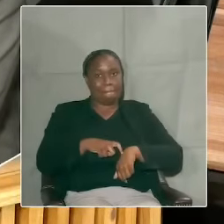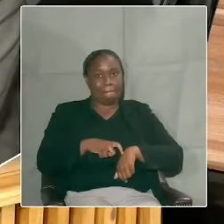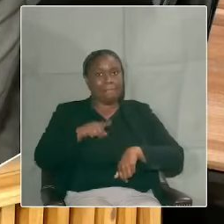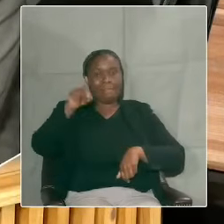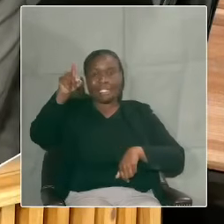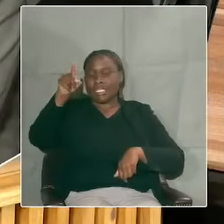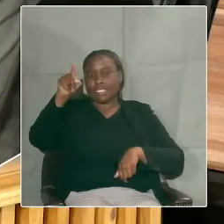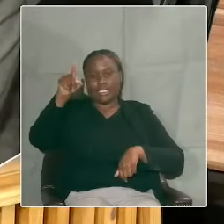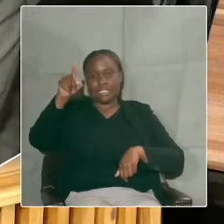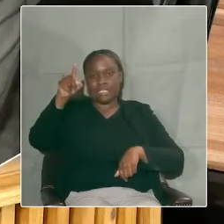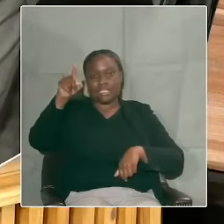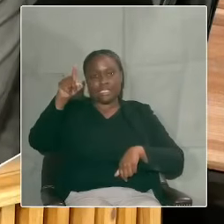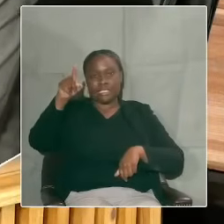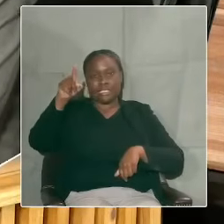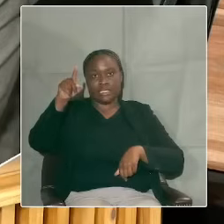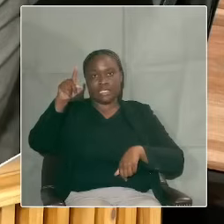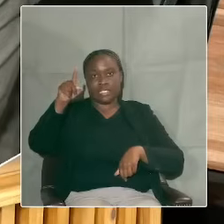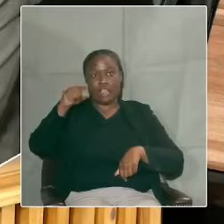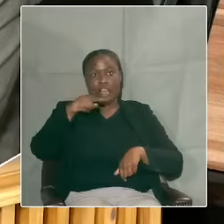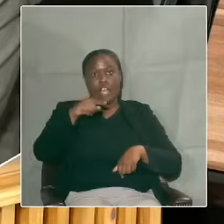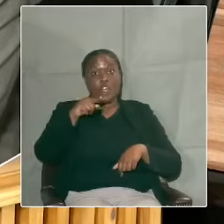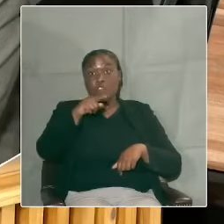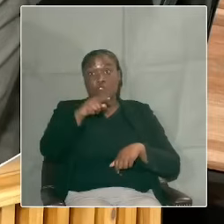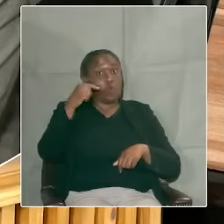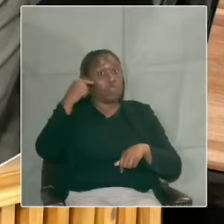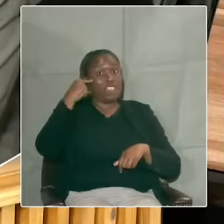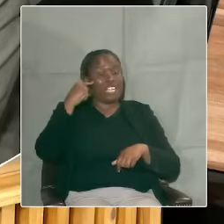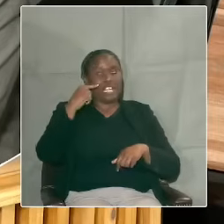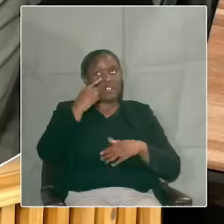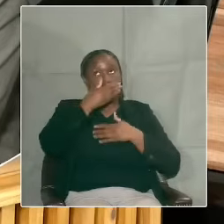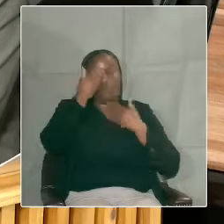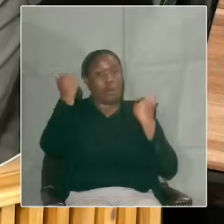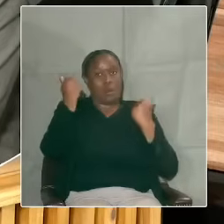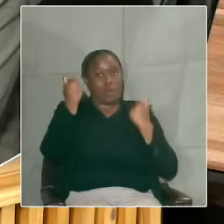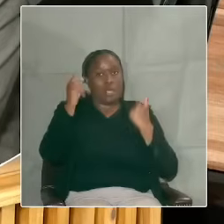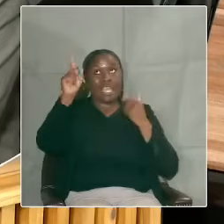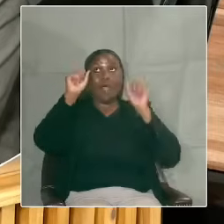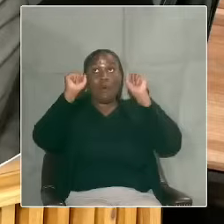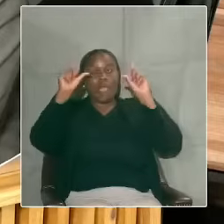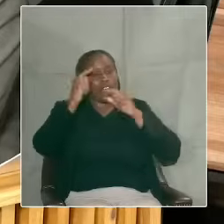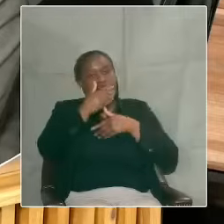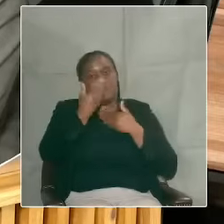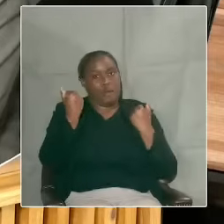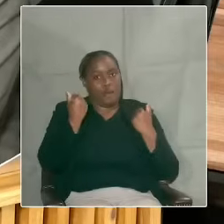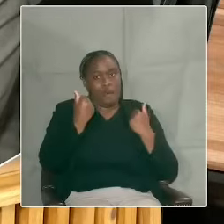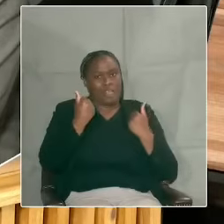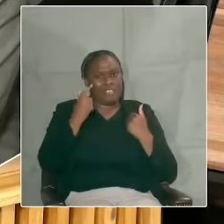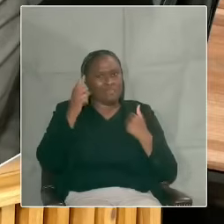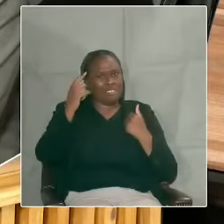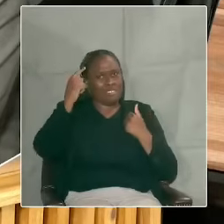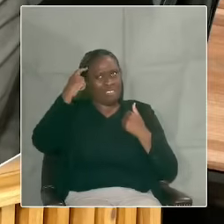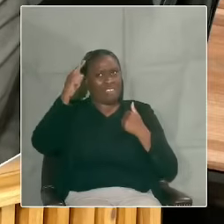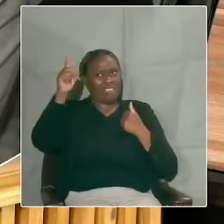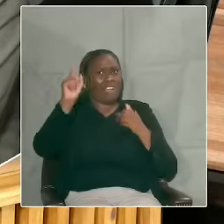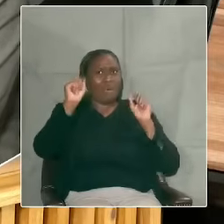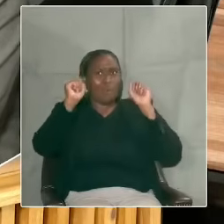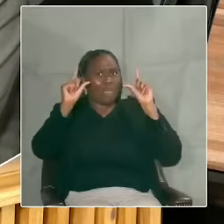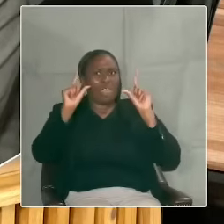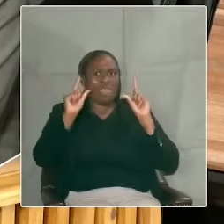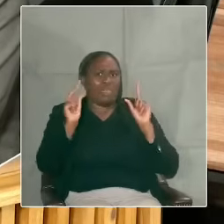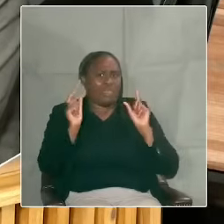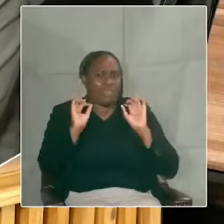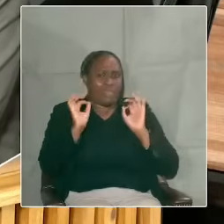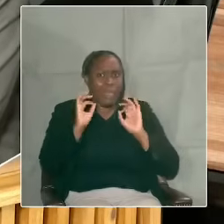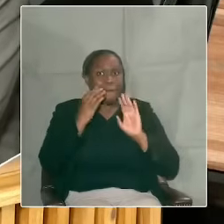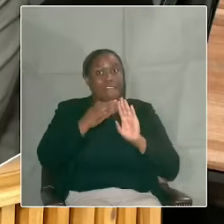he would not, according to you, you don't know, and you don't think he would have been aware